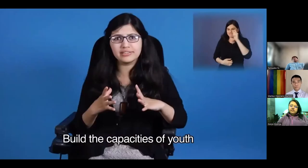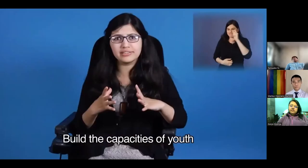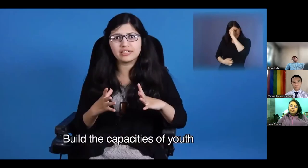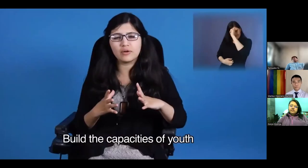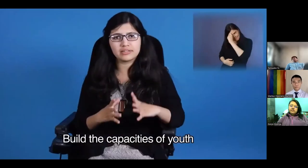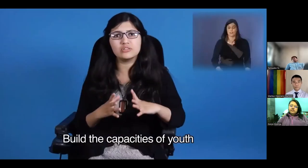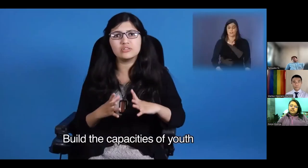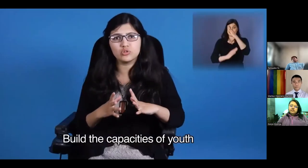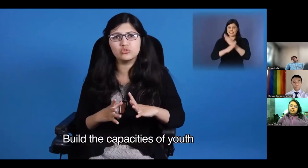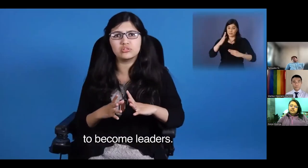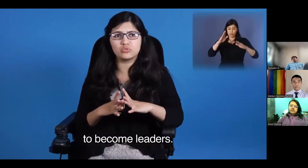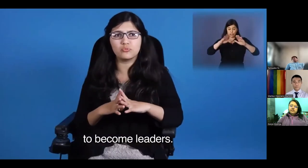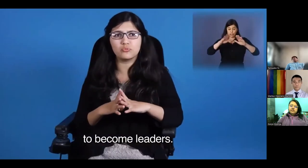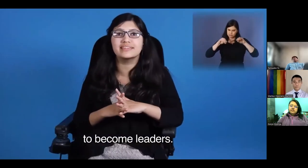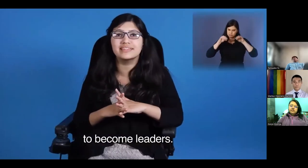leaders.